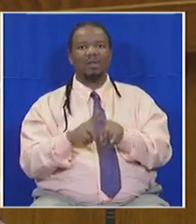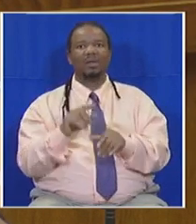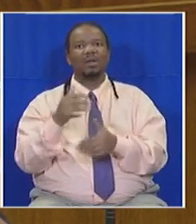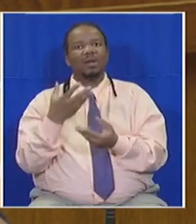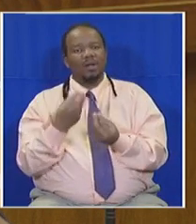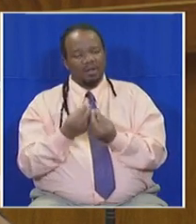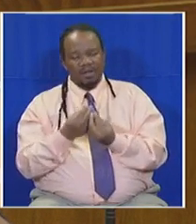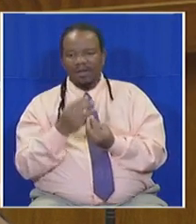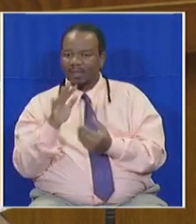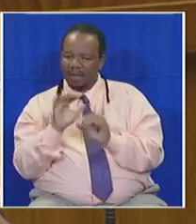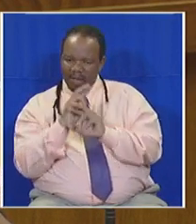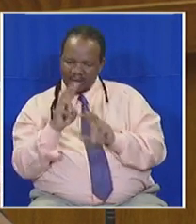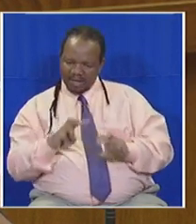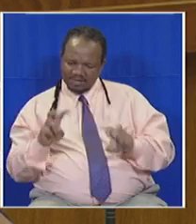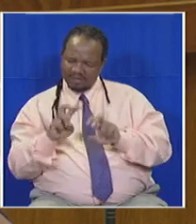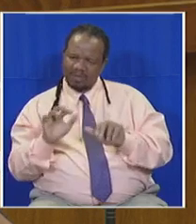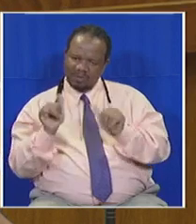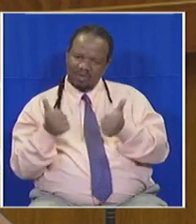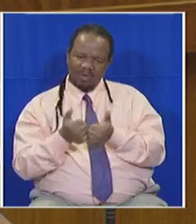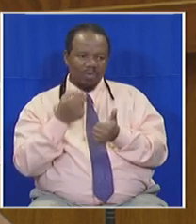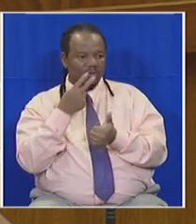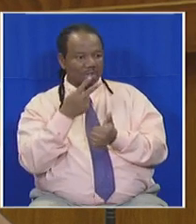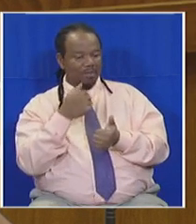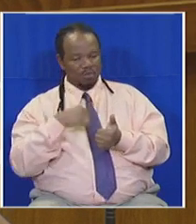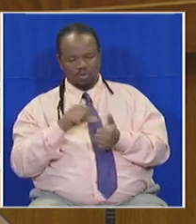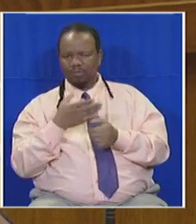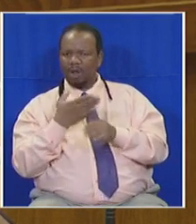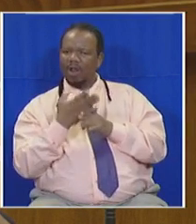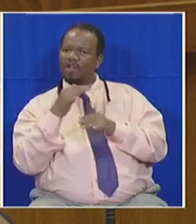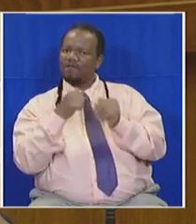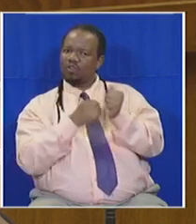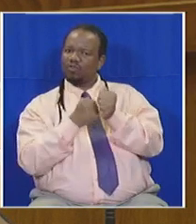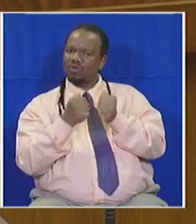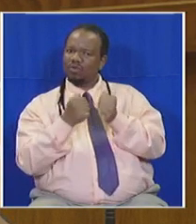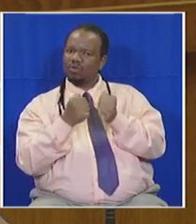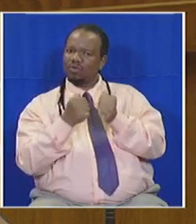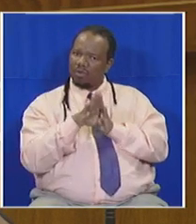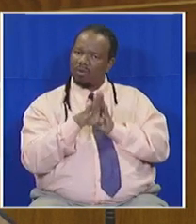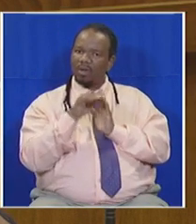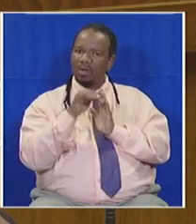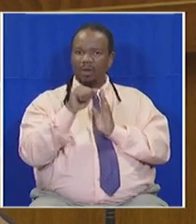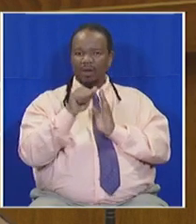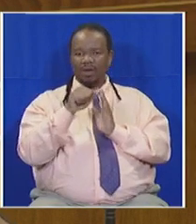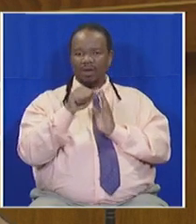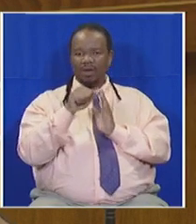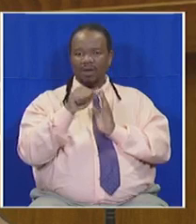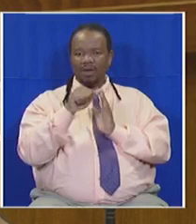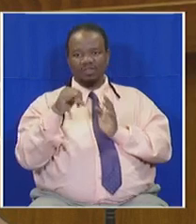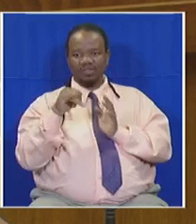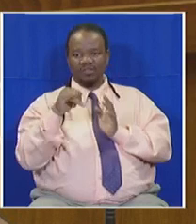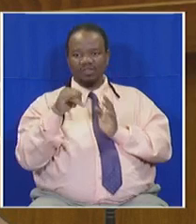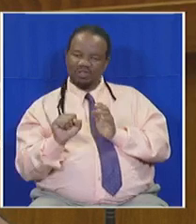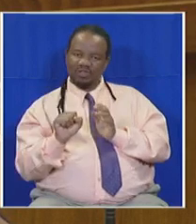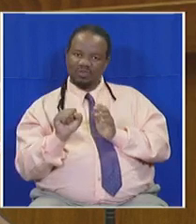role, effectiveness, and efficiency of the municipal infrastructure development agencies must be in